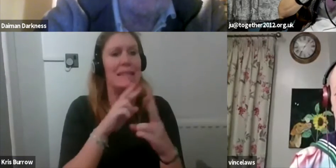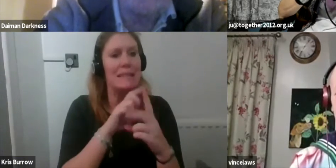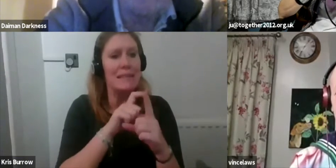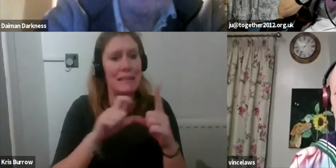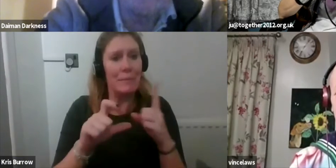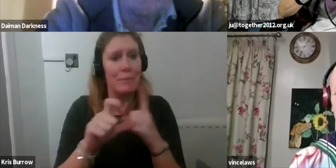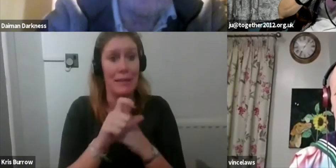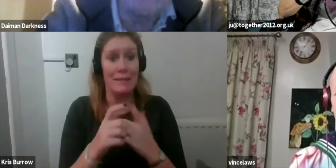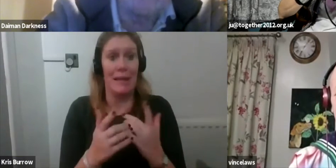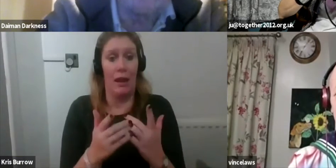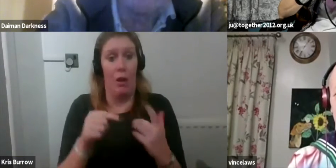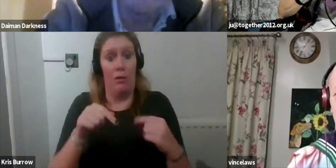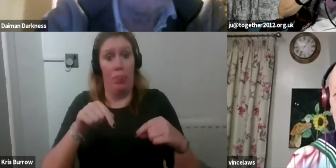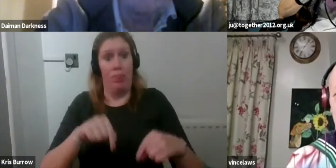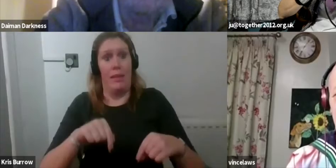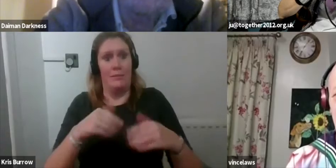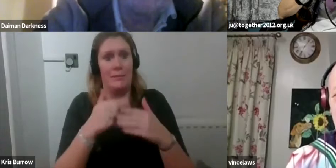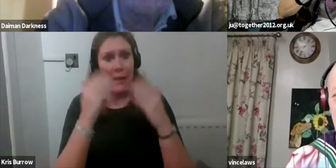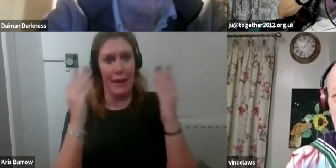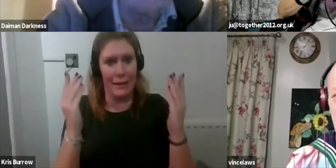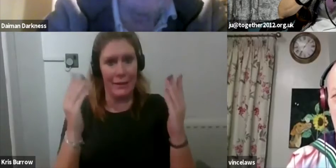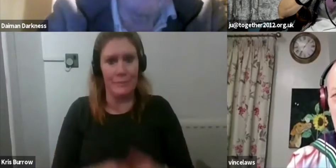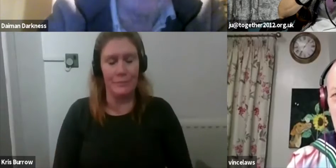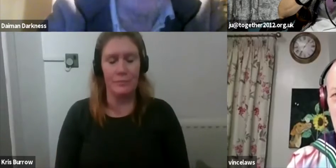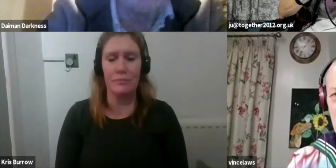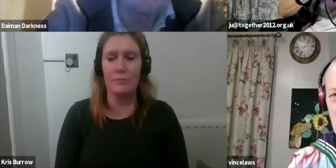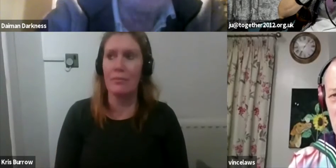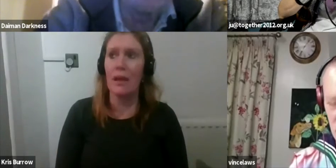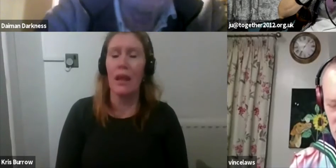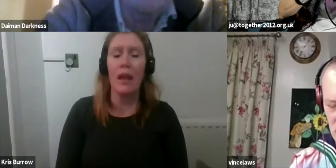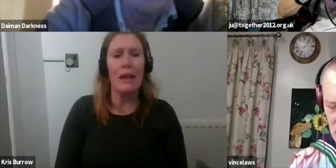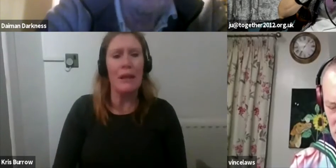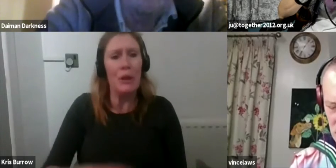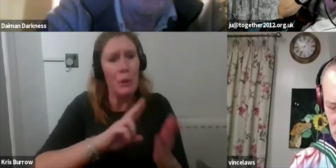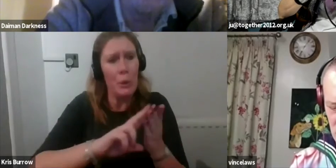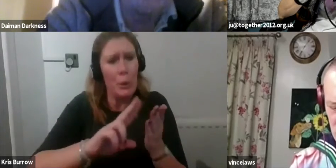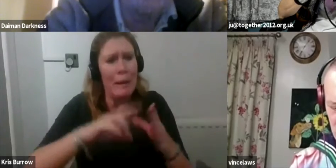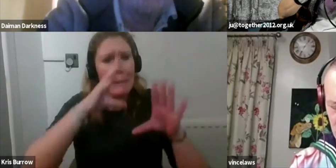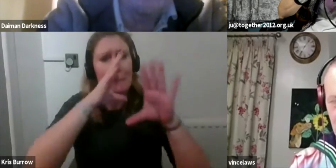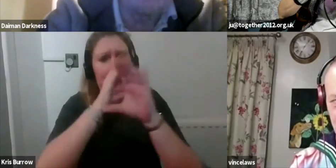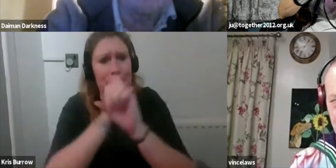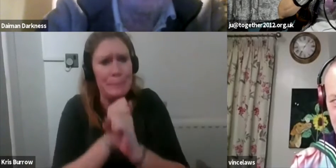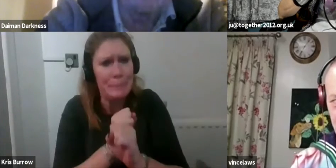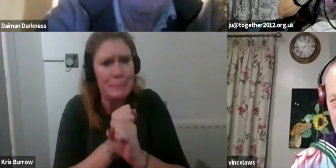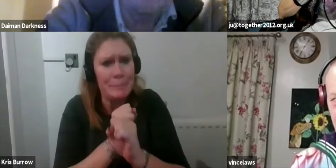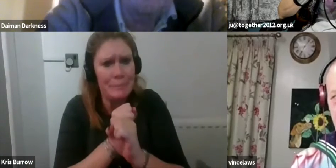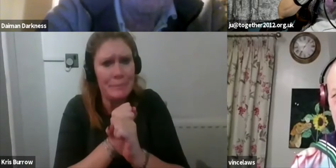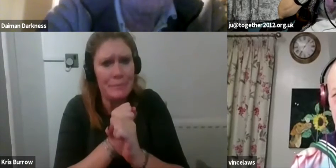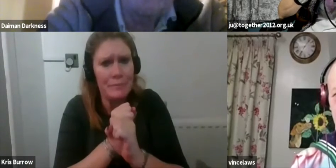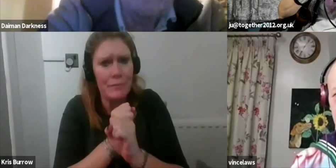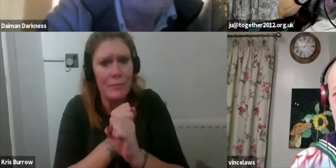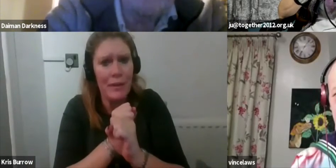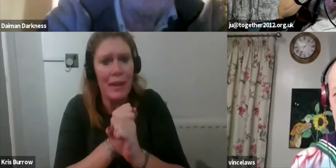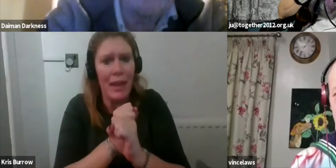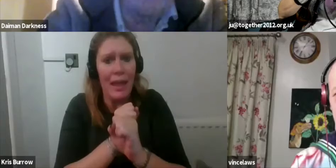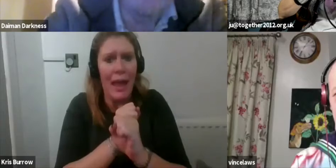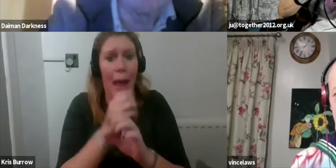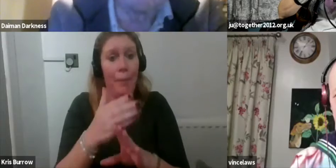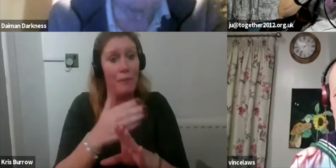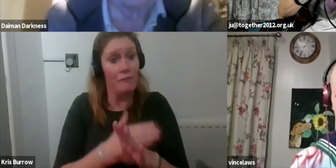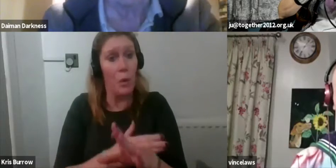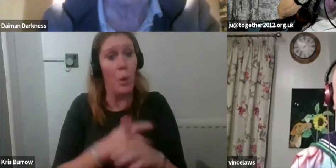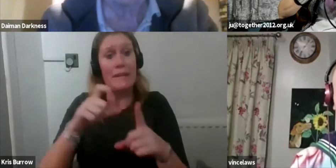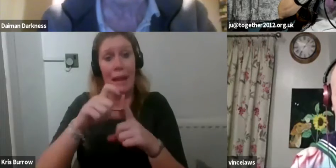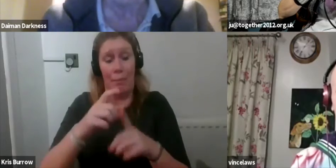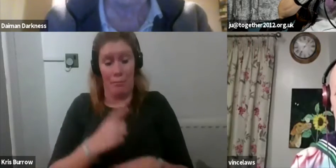not something that people usually discuss at all, and that's something that Damien and I were talking about, a little bit earlier.